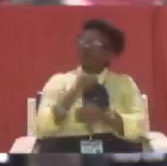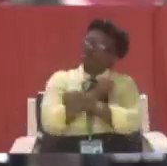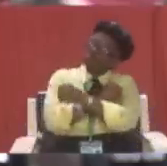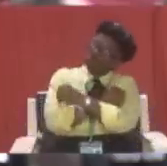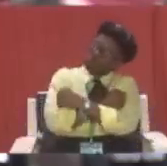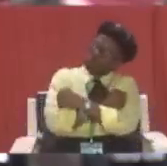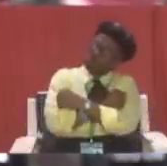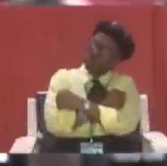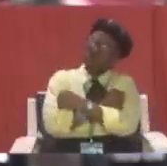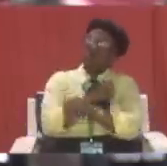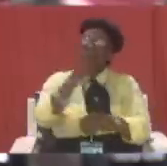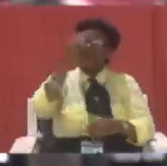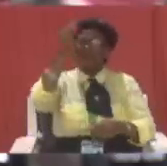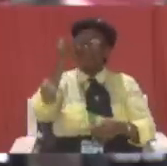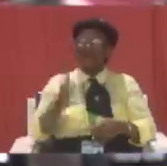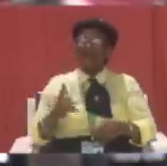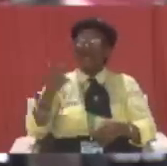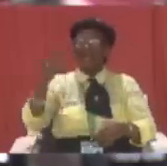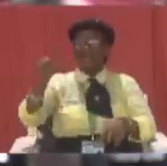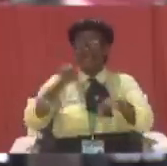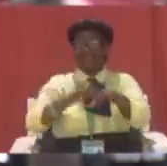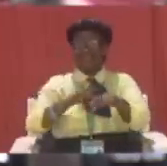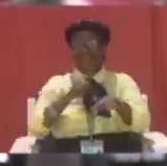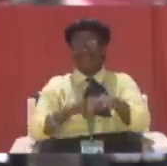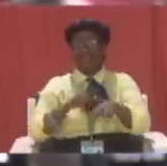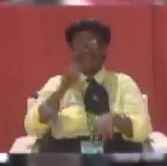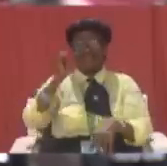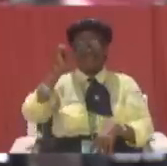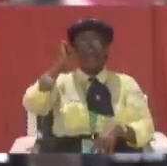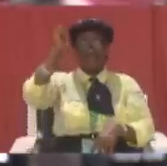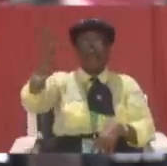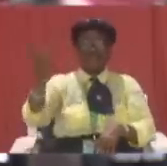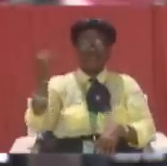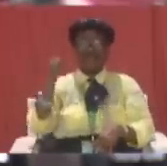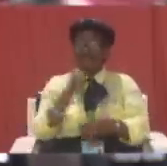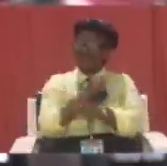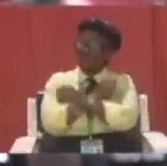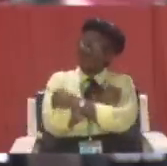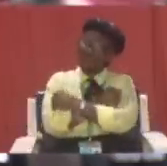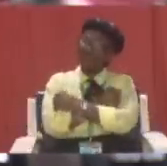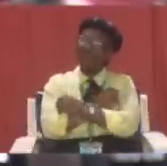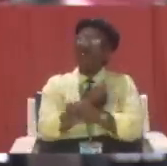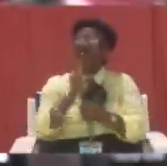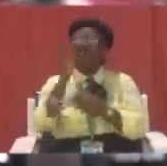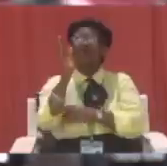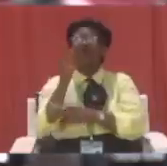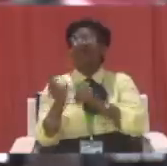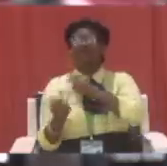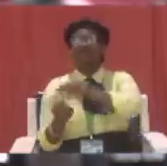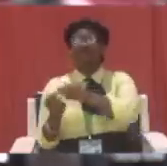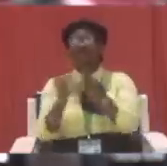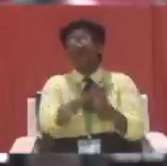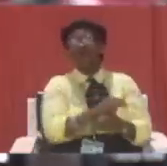by the time he was born, and God turned him to a wonder.